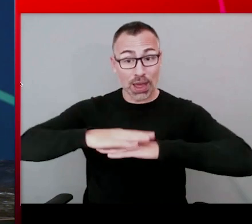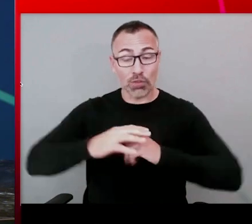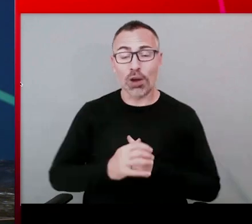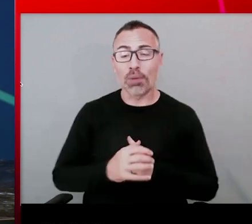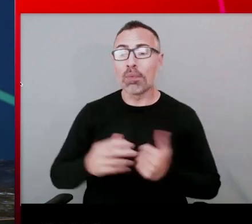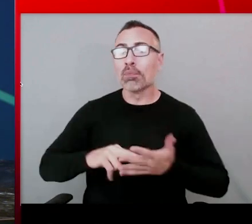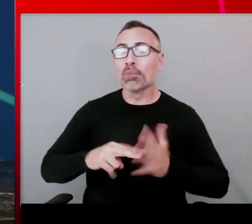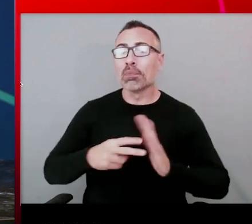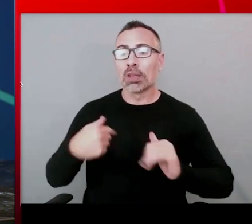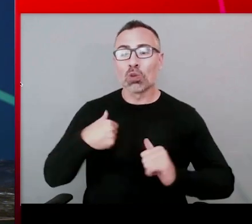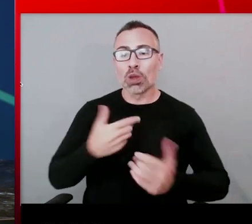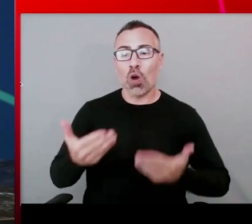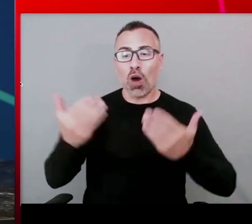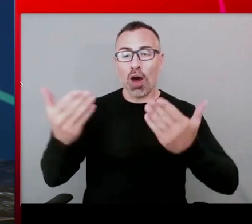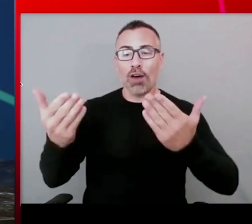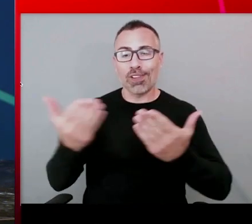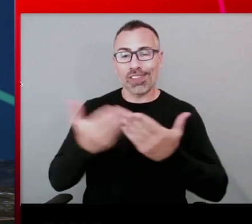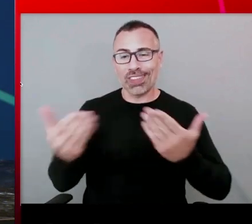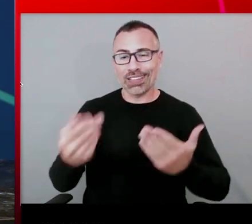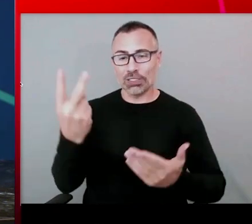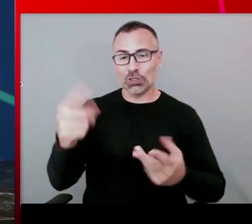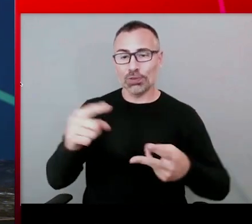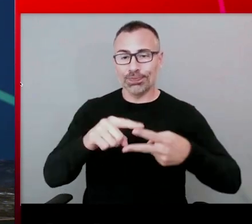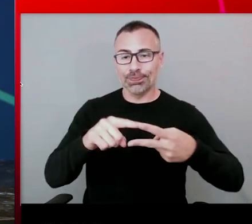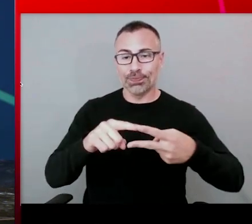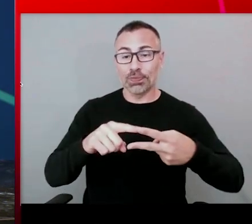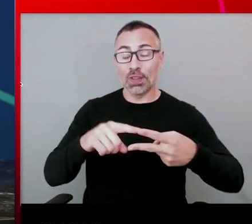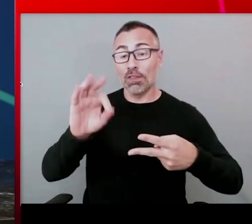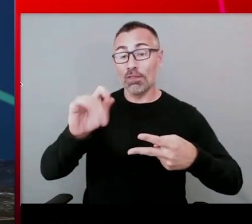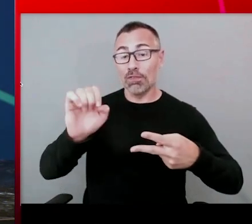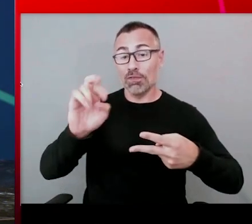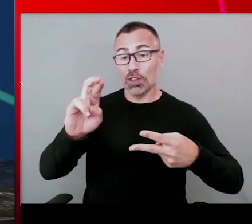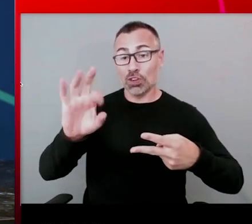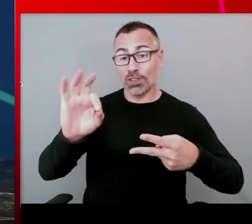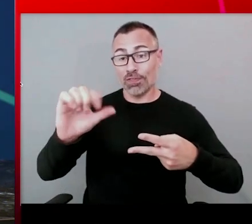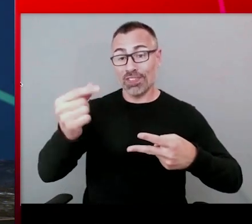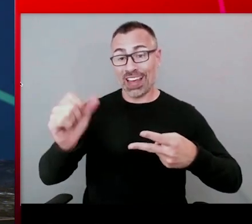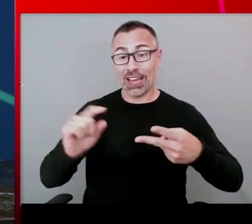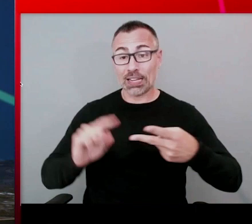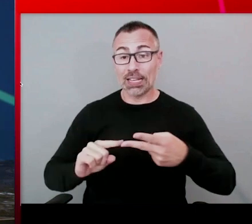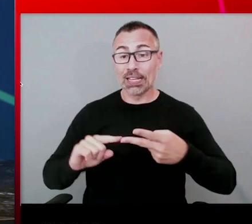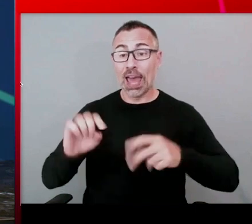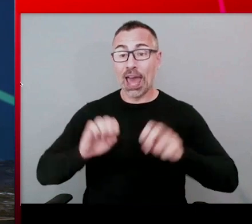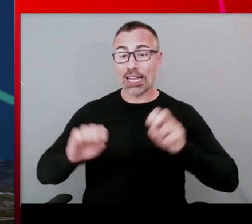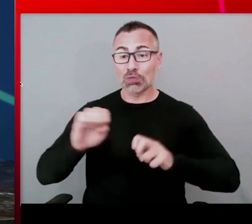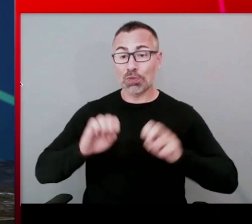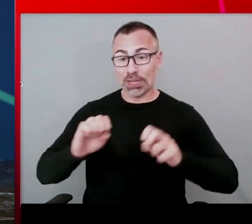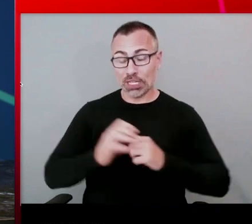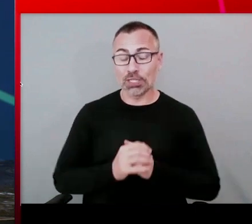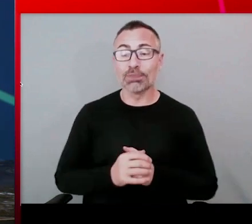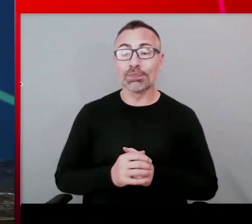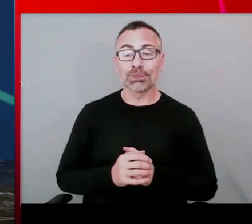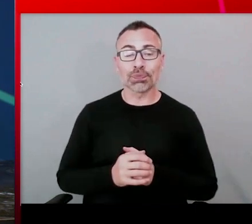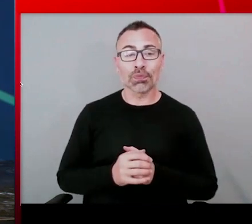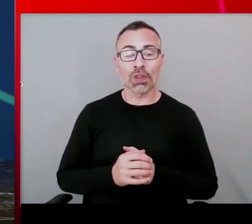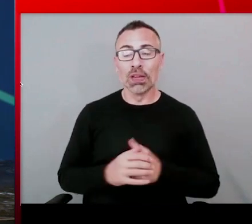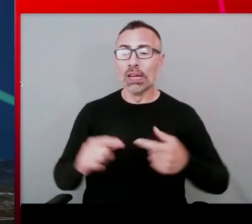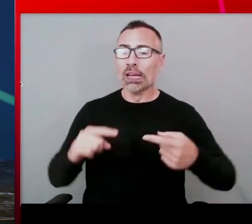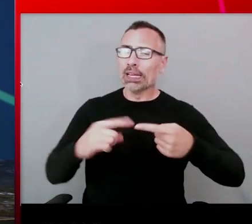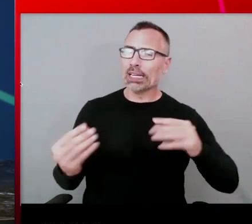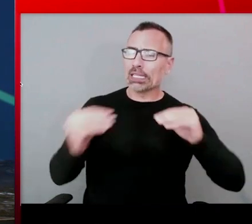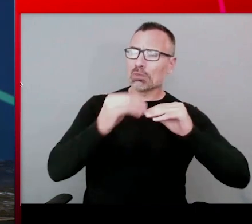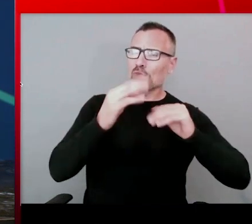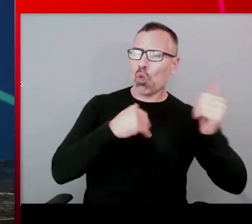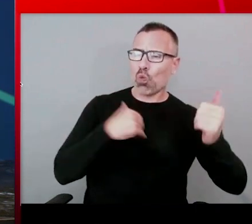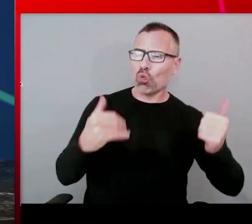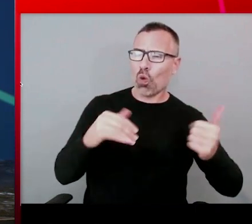offer two things. We offer feature flags, obviously, and experimentation. And it's more than just feature flags. But feature